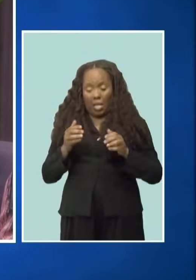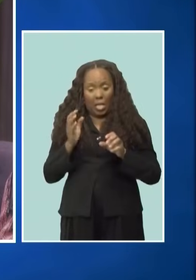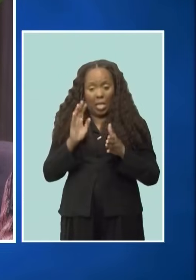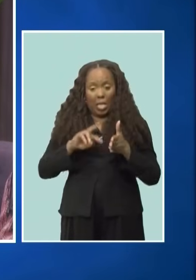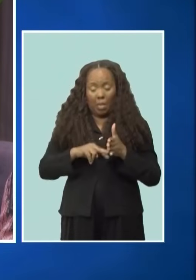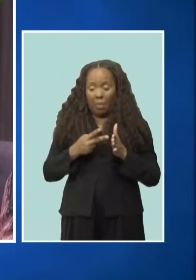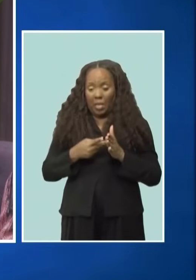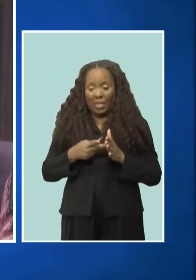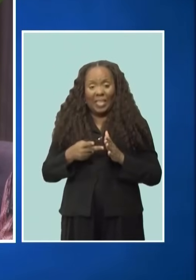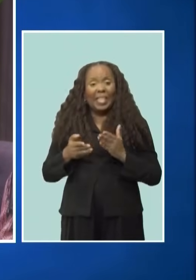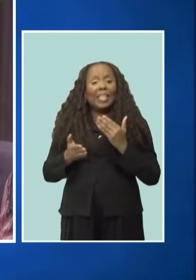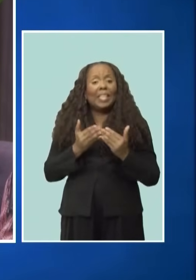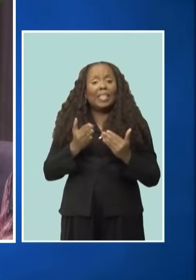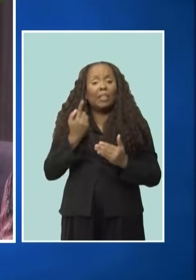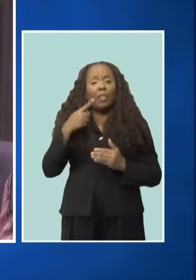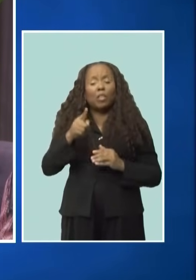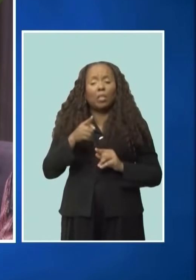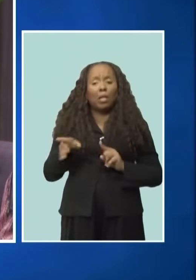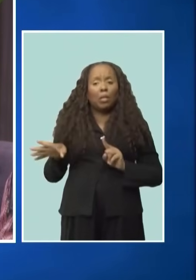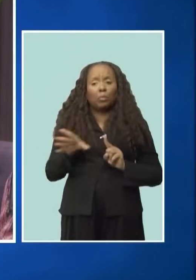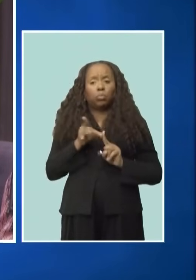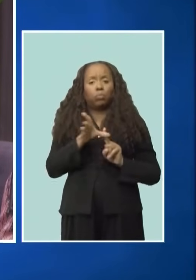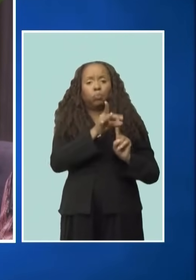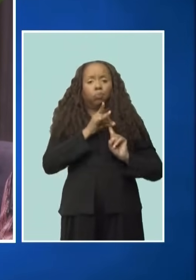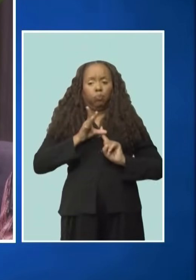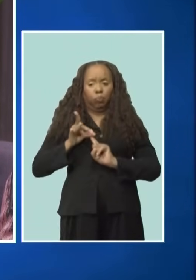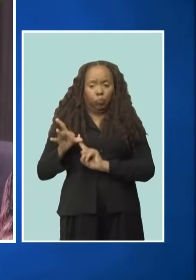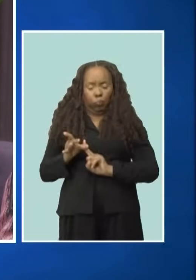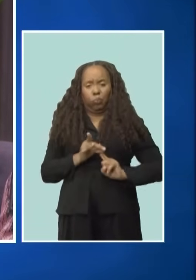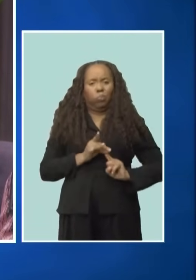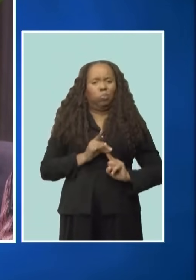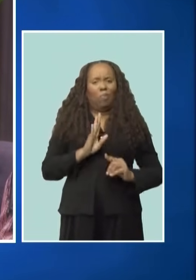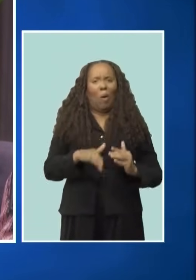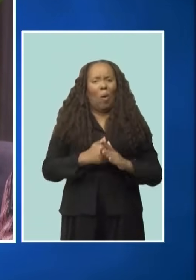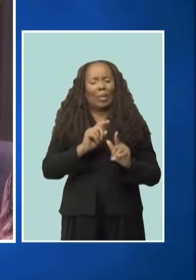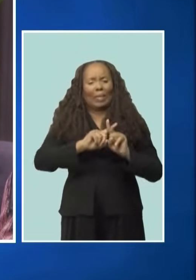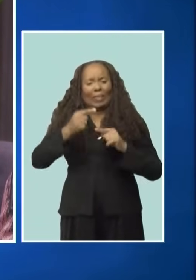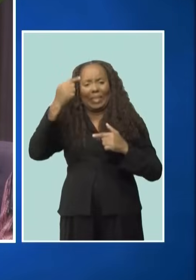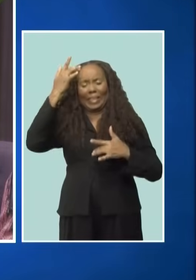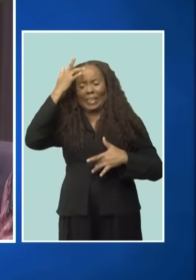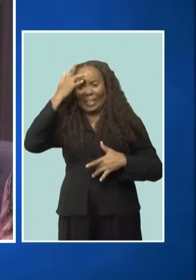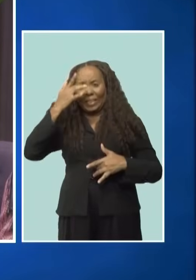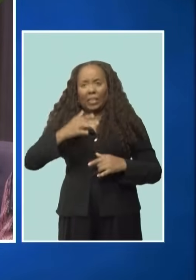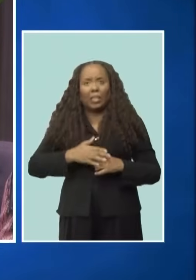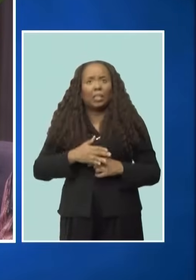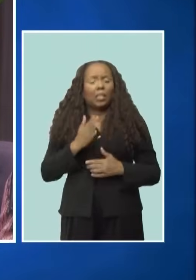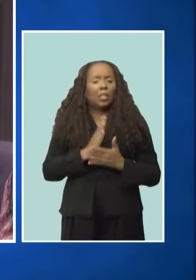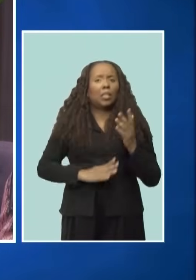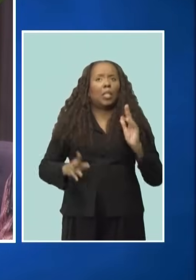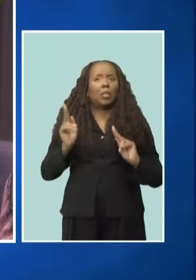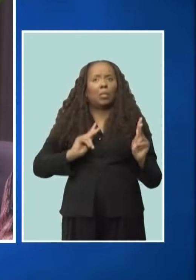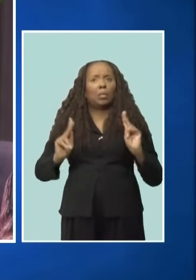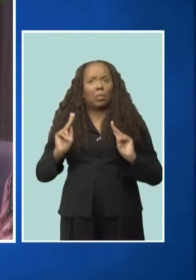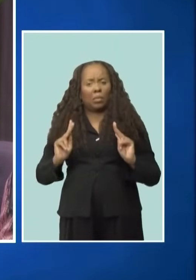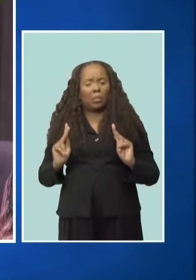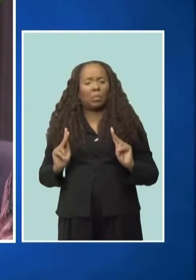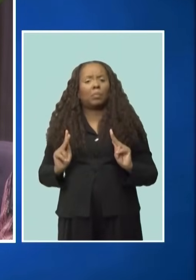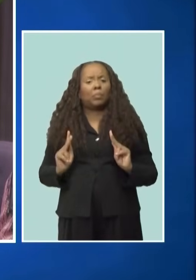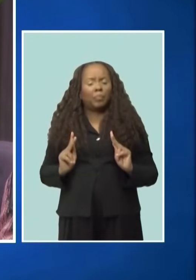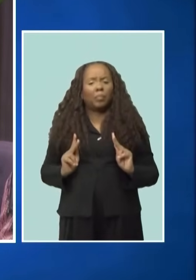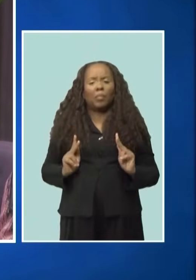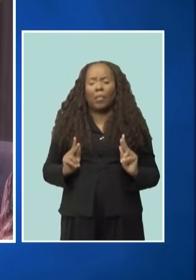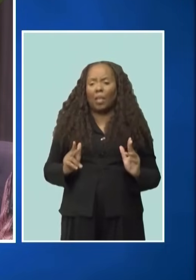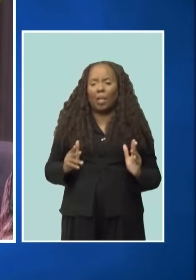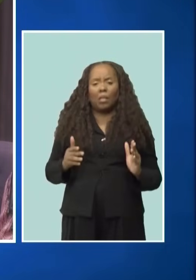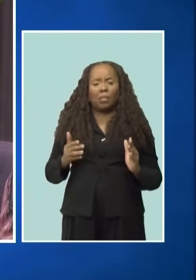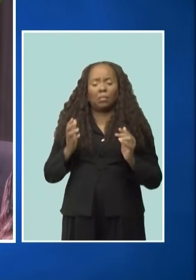are susceptible to. And so after people have had measles in a country, there's an increase in the mortality rate in